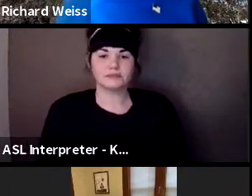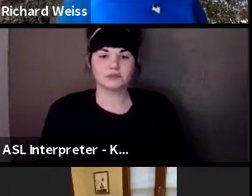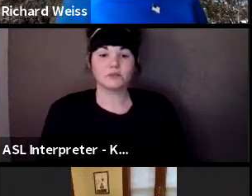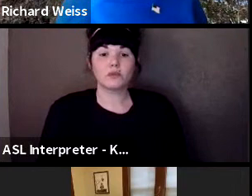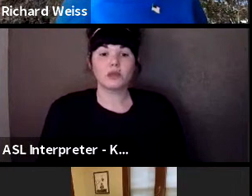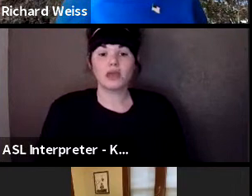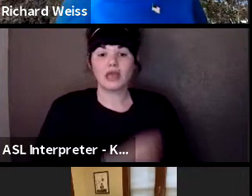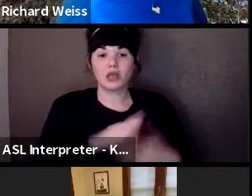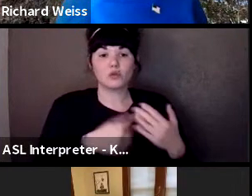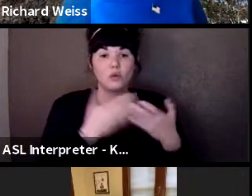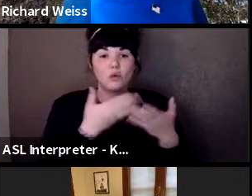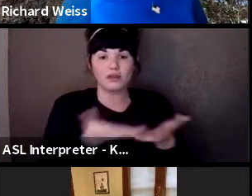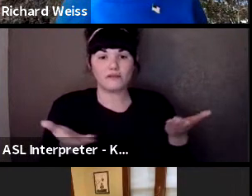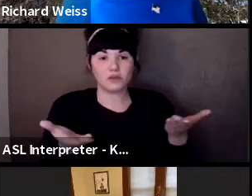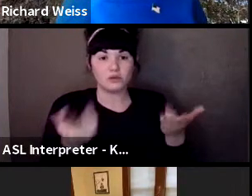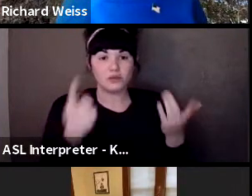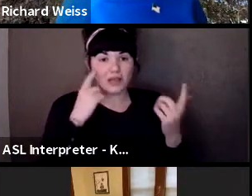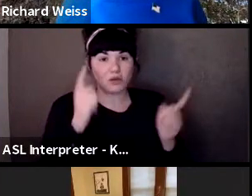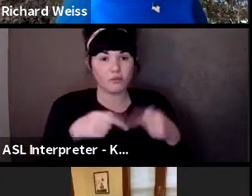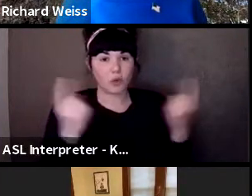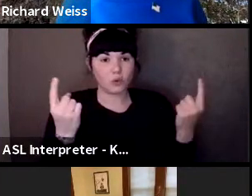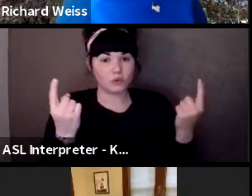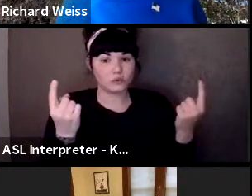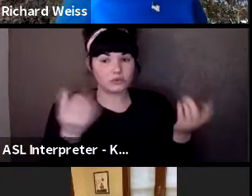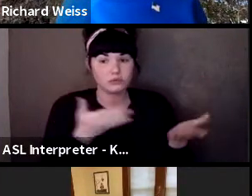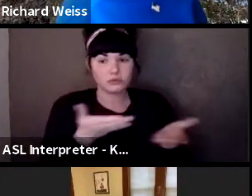those who are opposed.